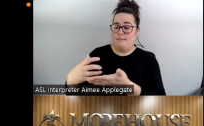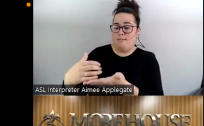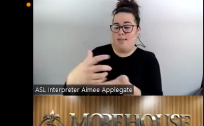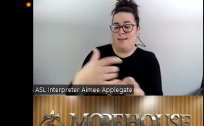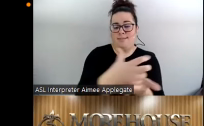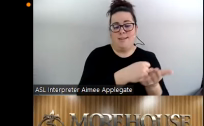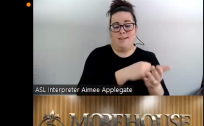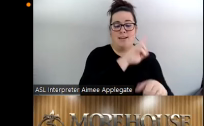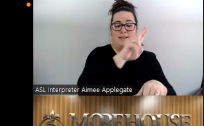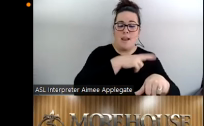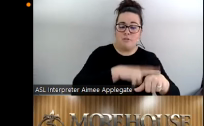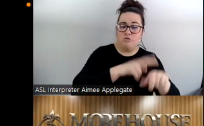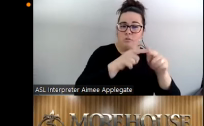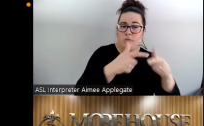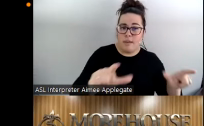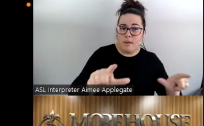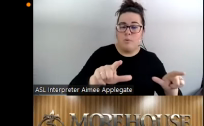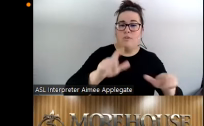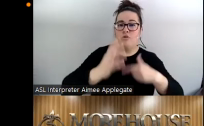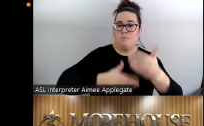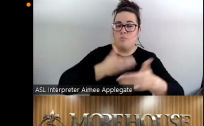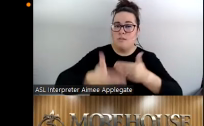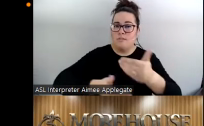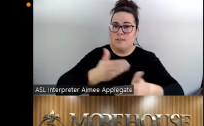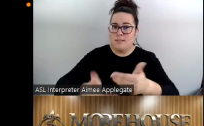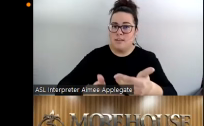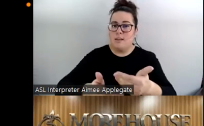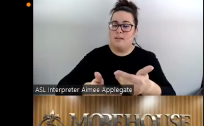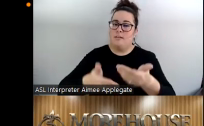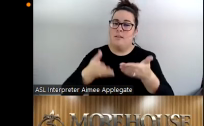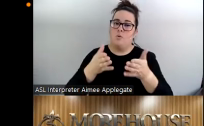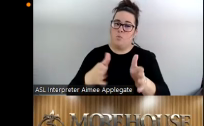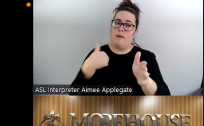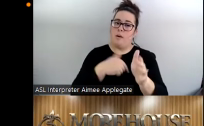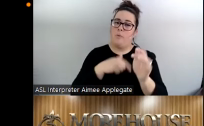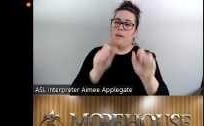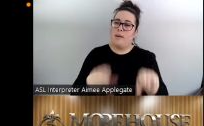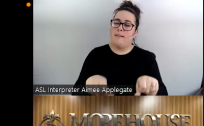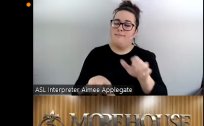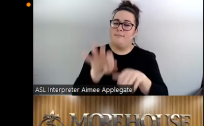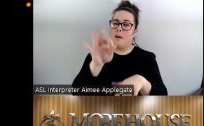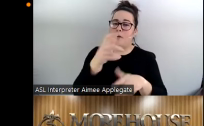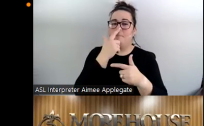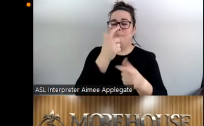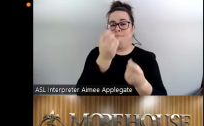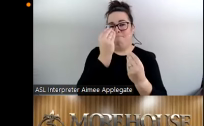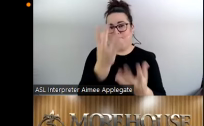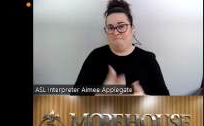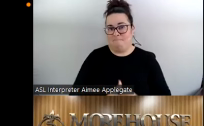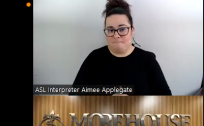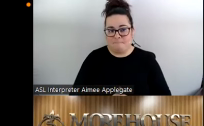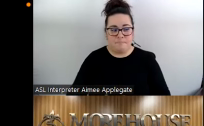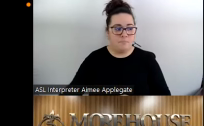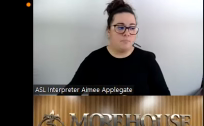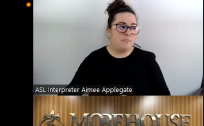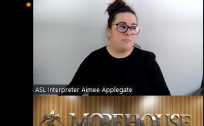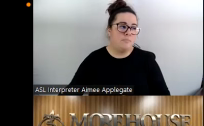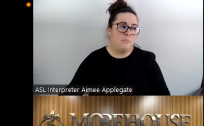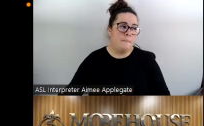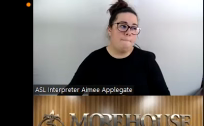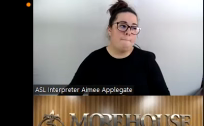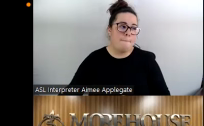and processing it in a way where we're able to come up with some interesting insights. Now, let's bring this all back